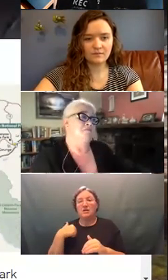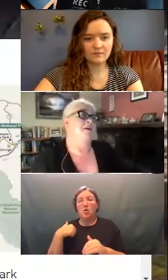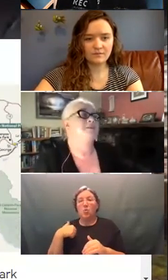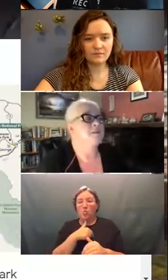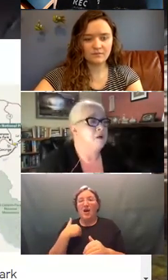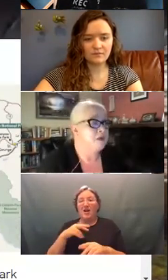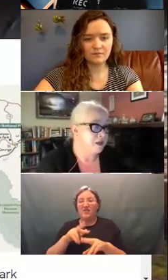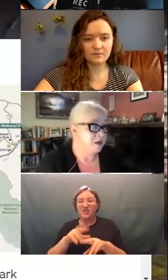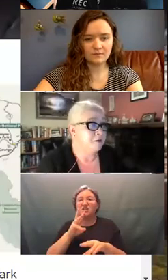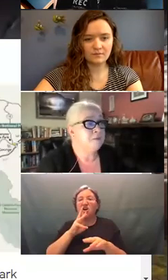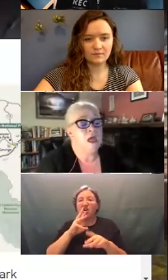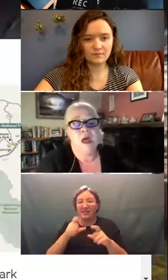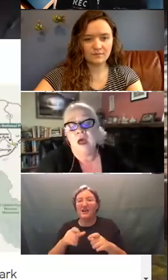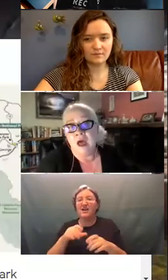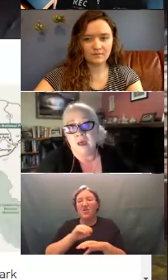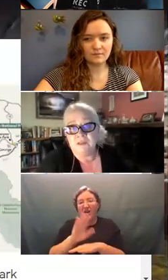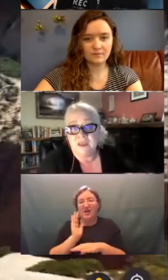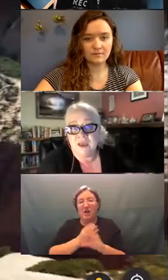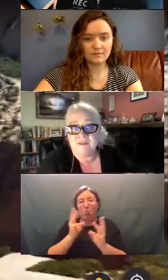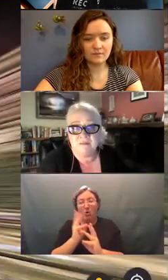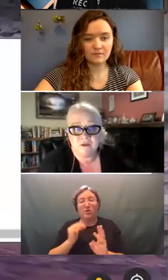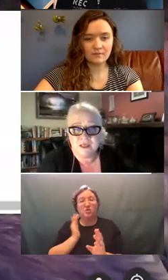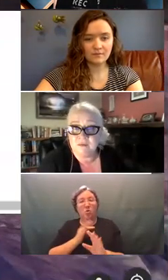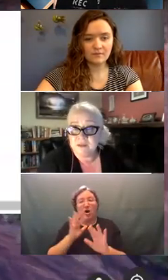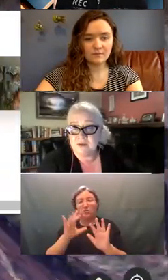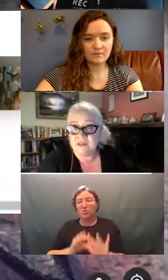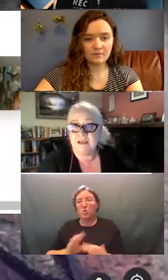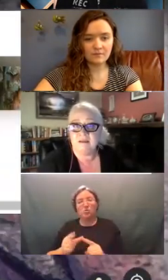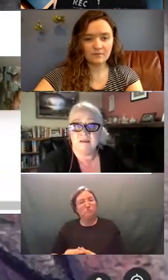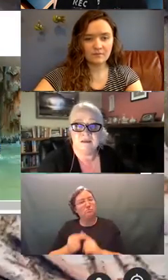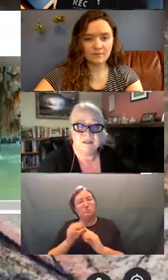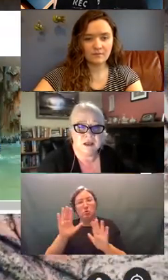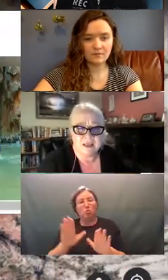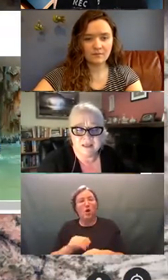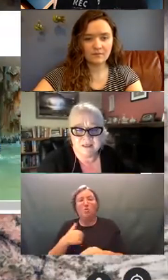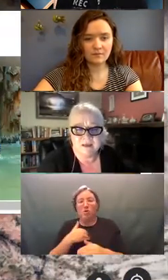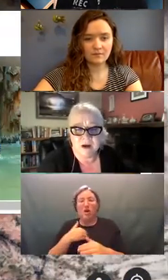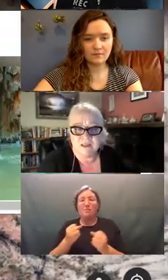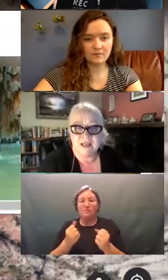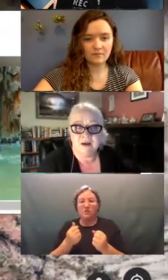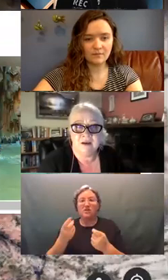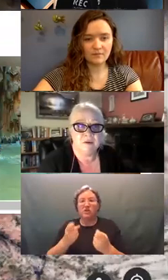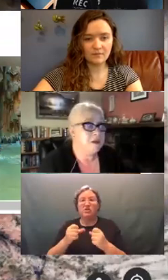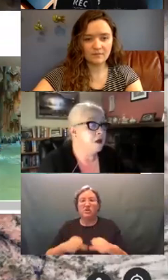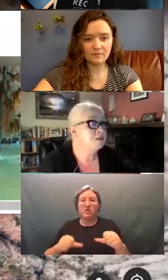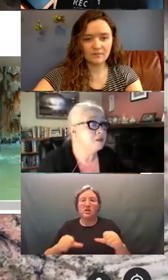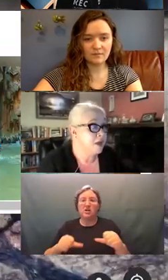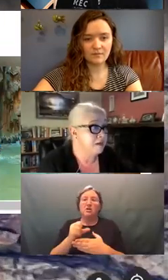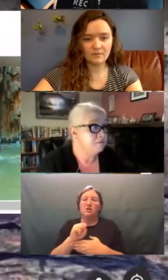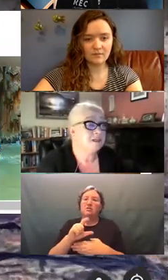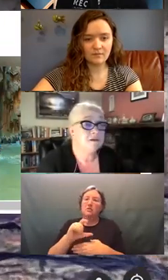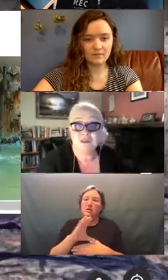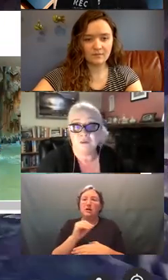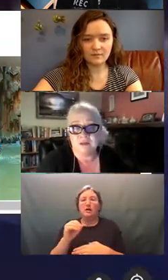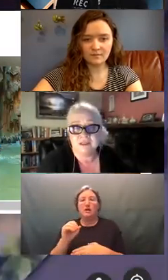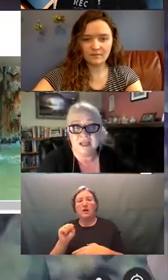that affects the weather here. So we have several ski resorts in the Salt Lake City, Park City area, but we also have